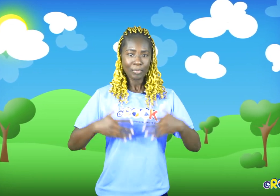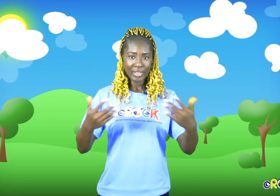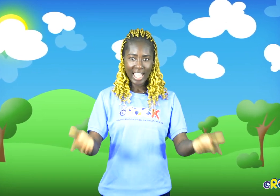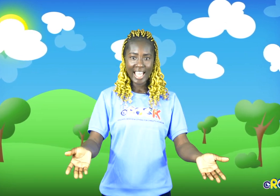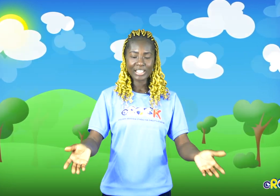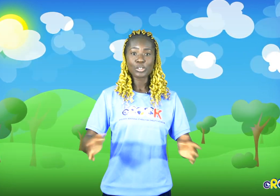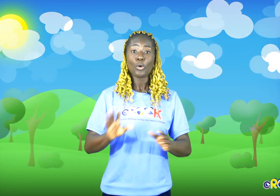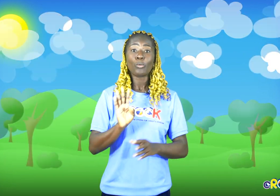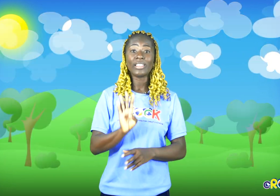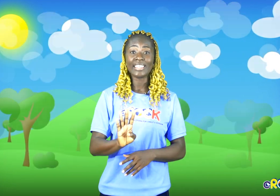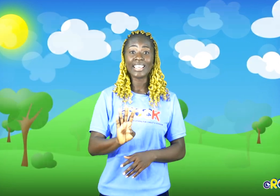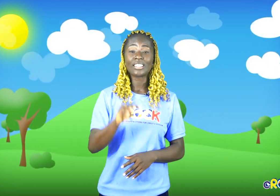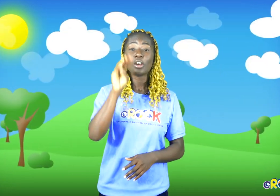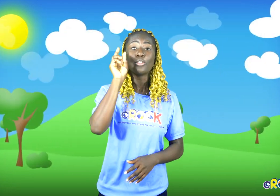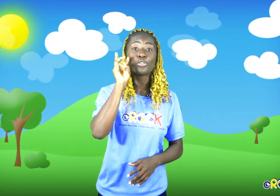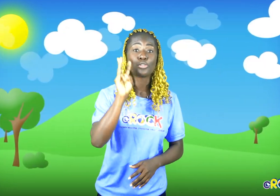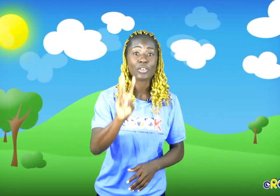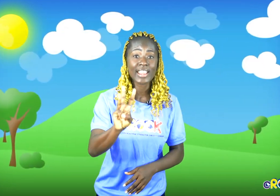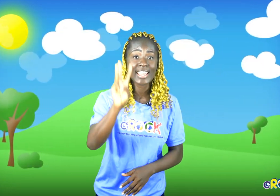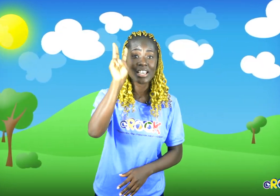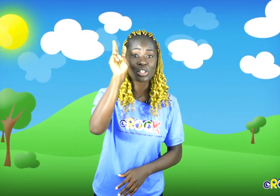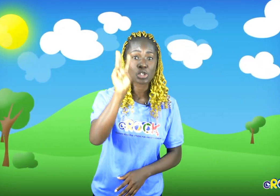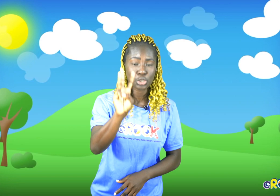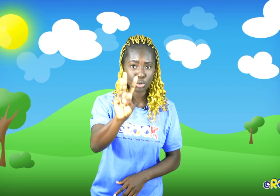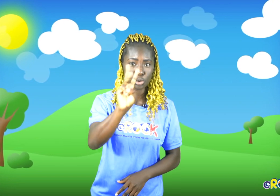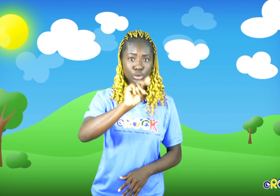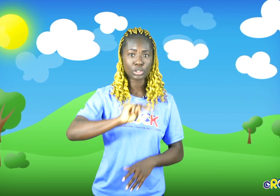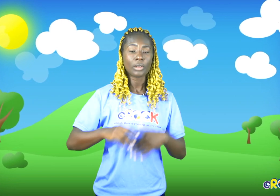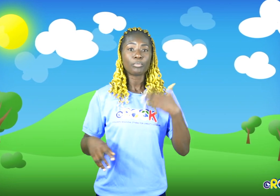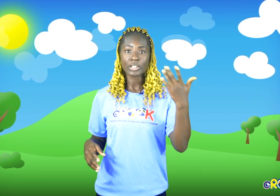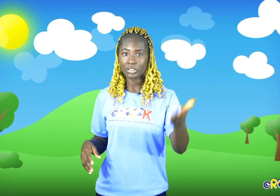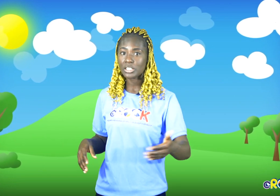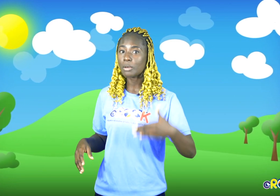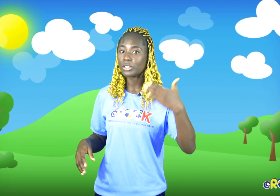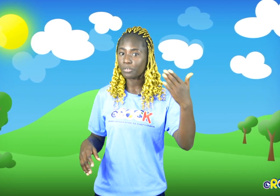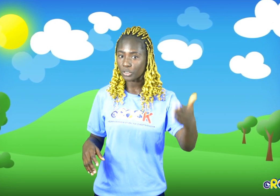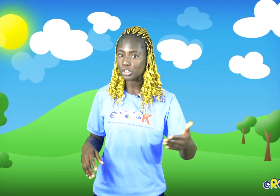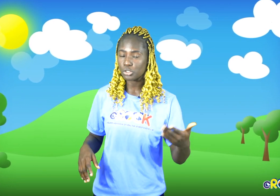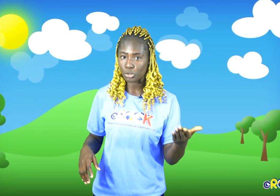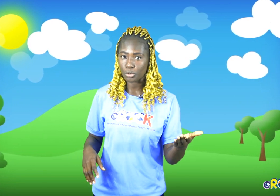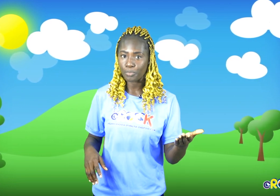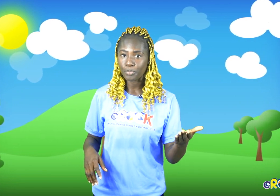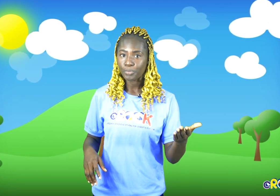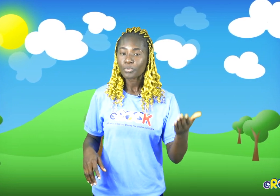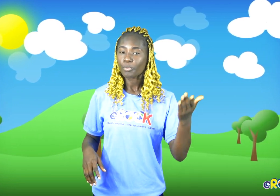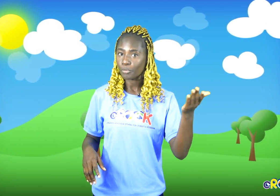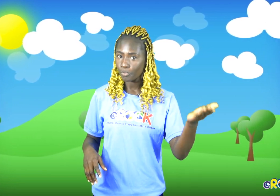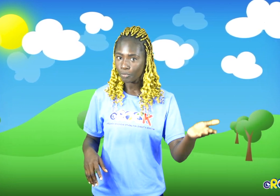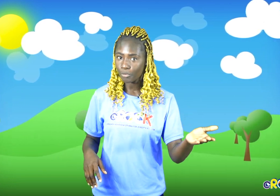co-creators. And we need three tools. Can you tell me the first two?